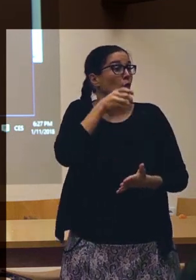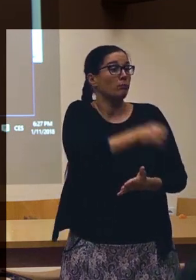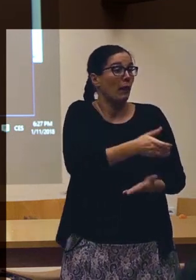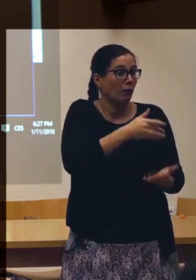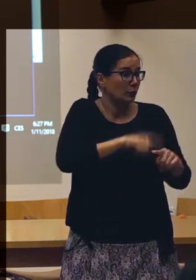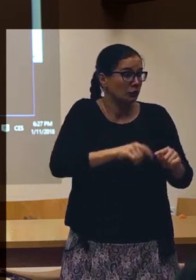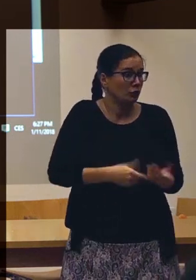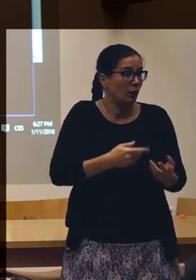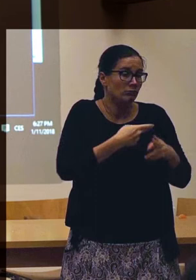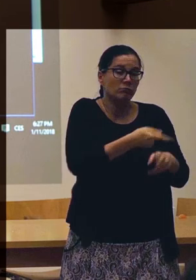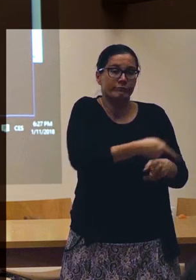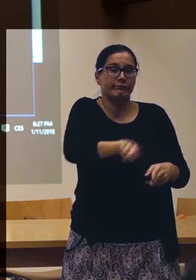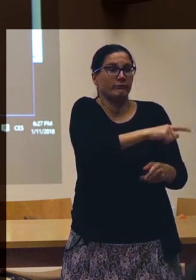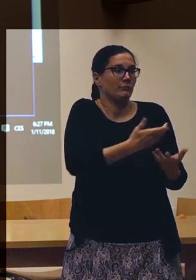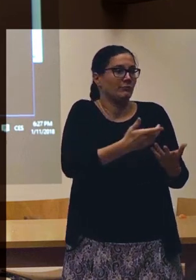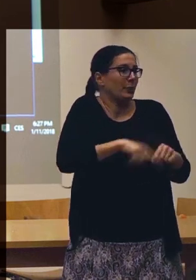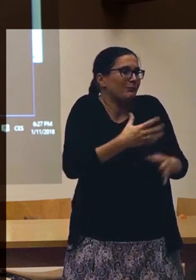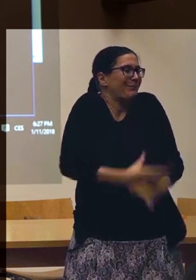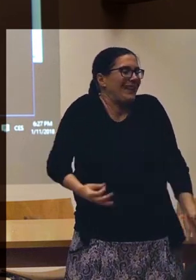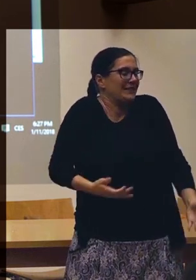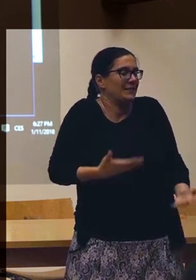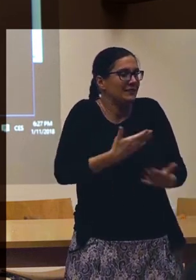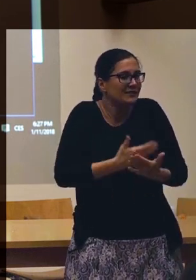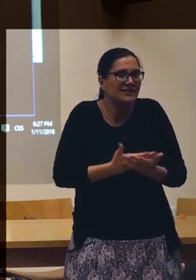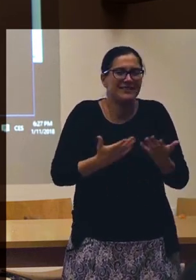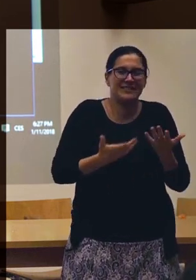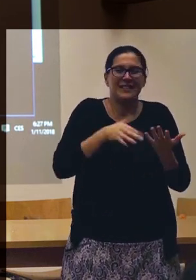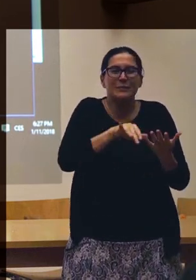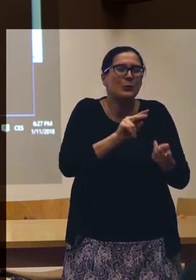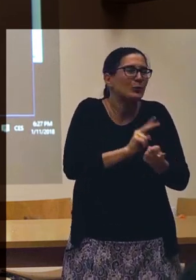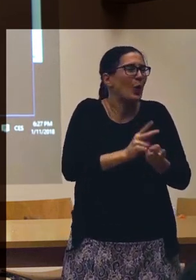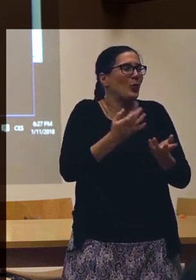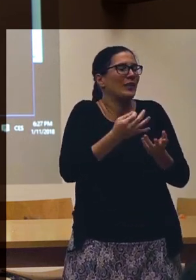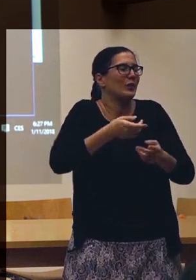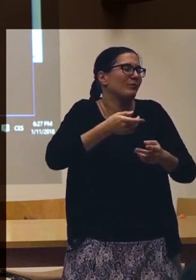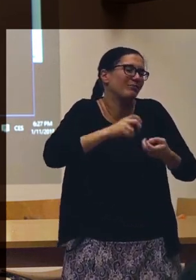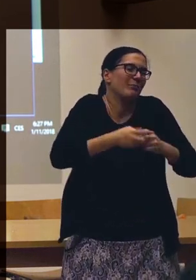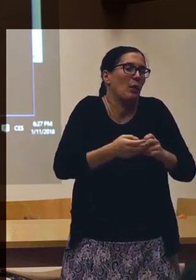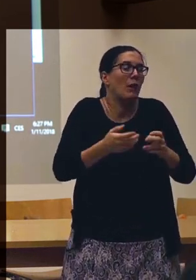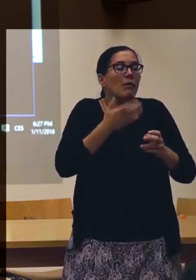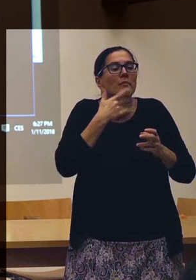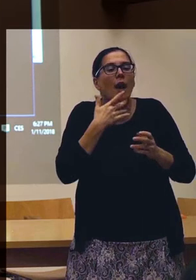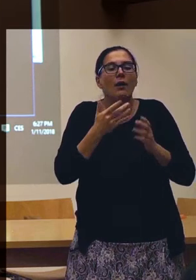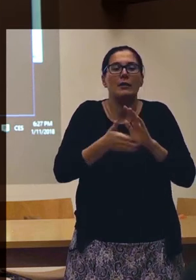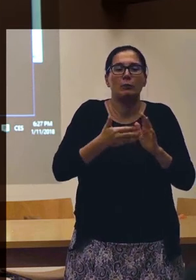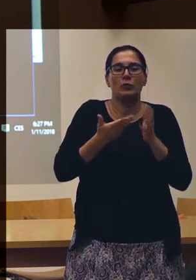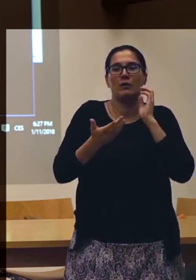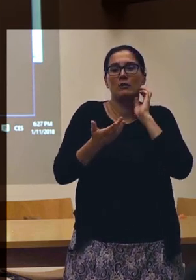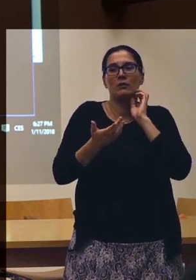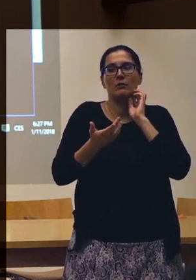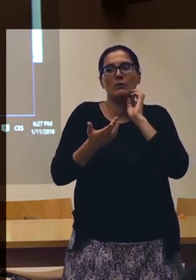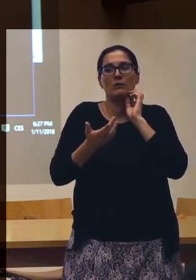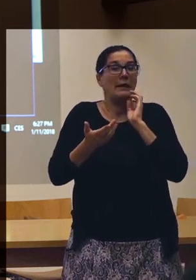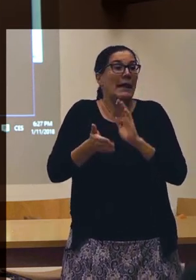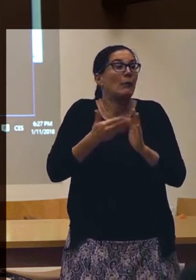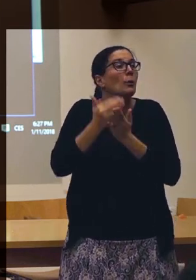for example, when we're talking about norms of accessibility and rules of developing access program for deaf, it's such a